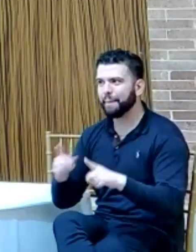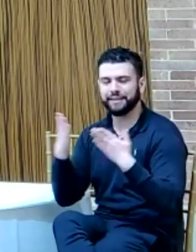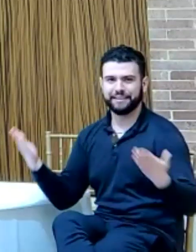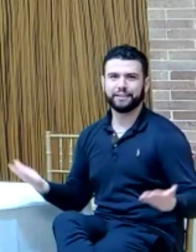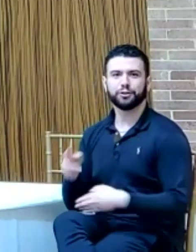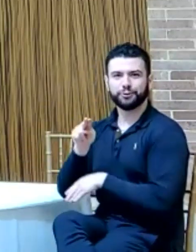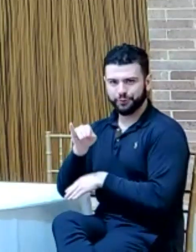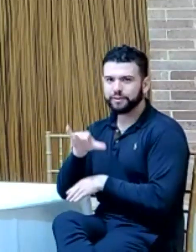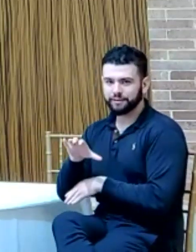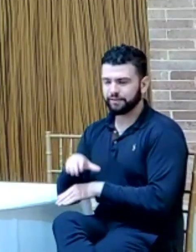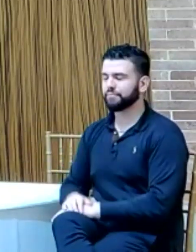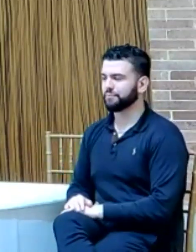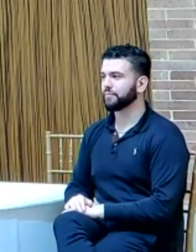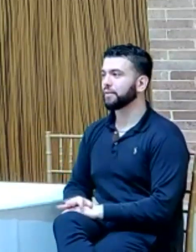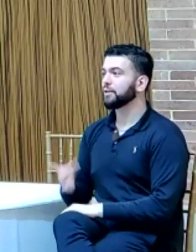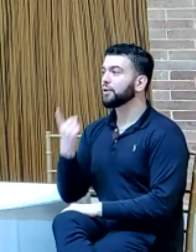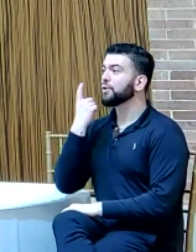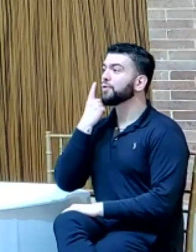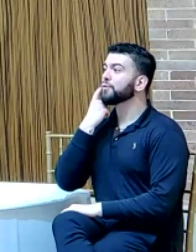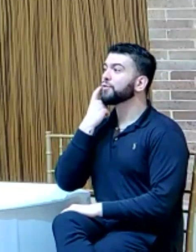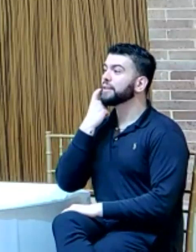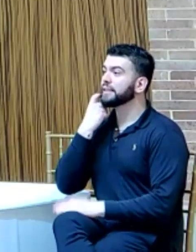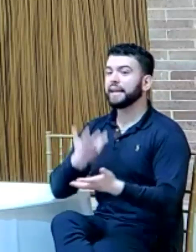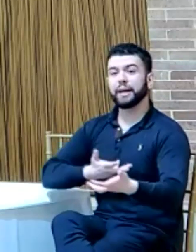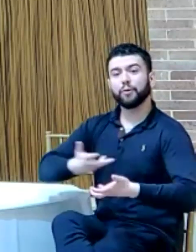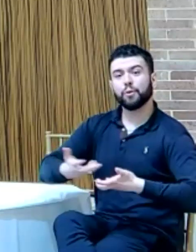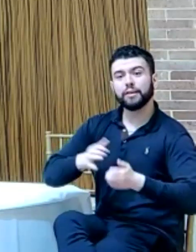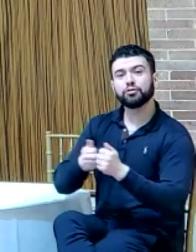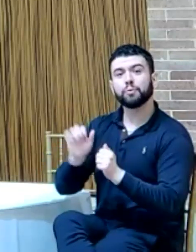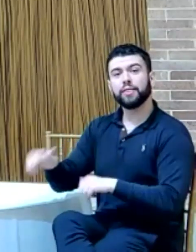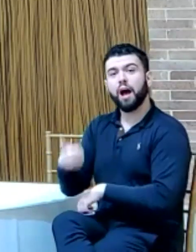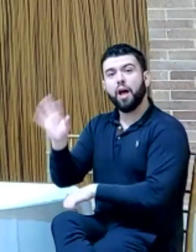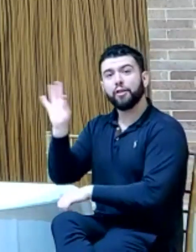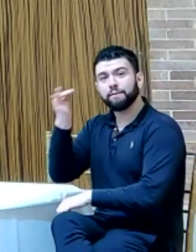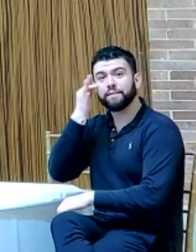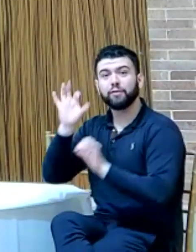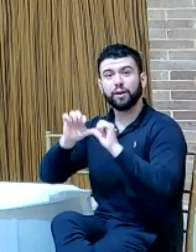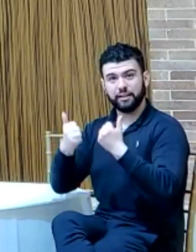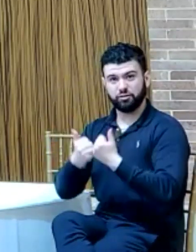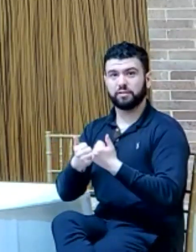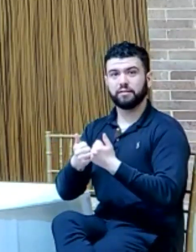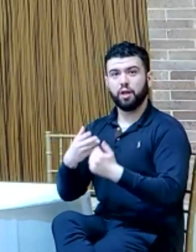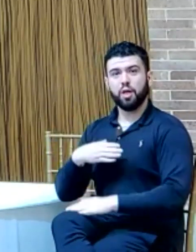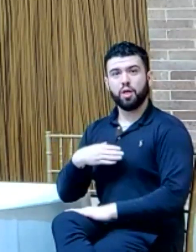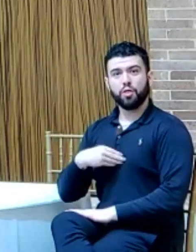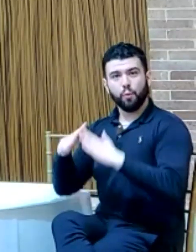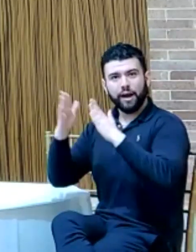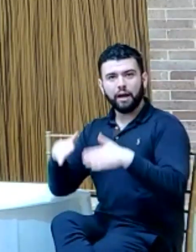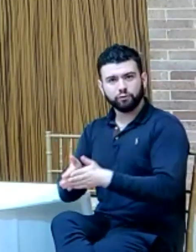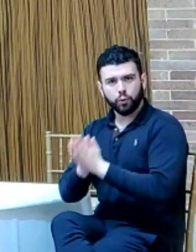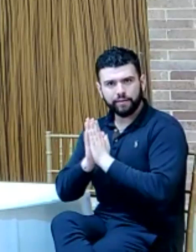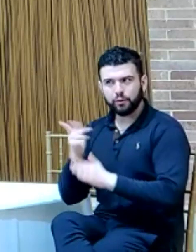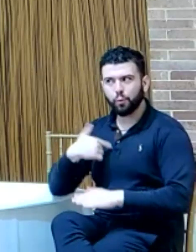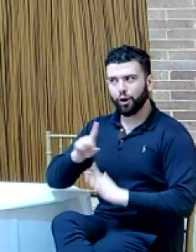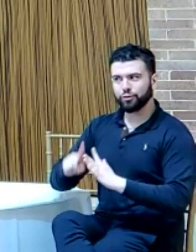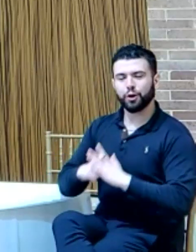is why just recently um and in coordination with other federal agencies and and at the request of the White House were taking some action about that